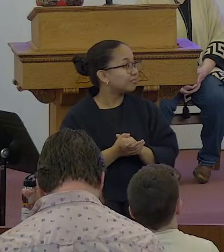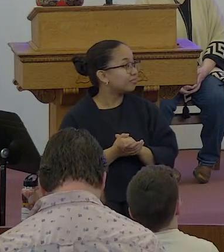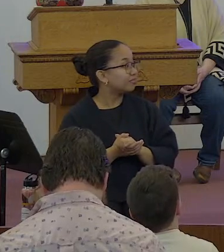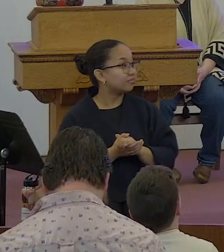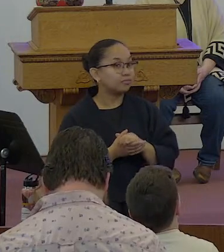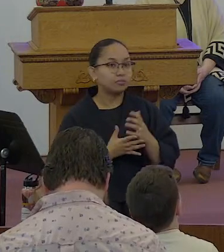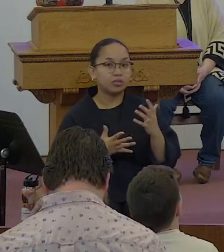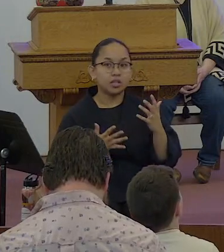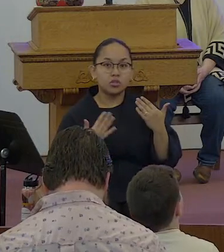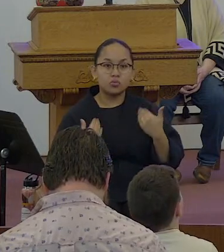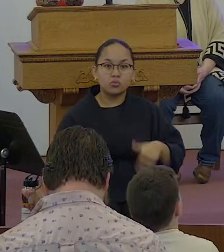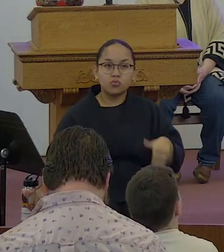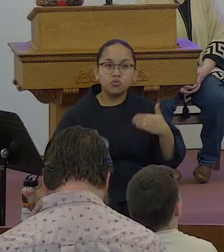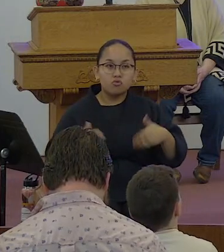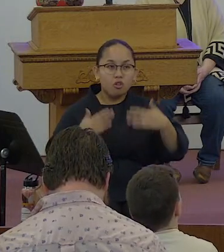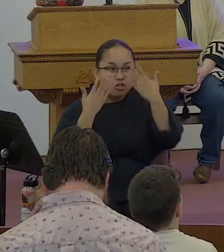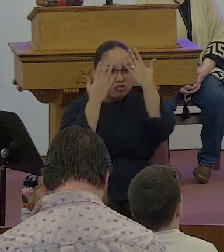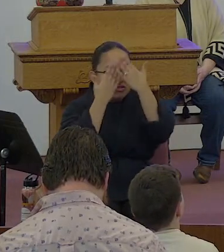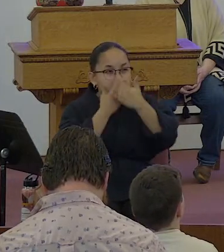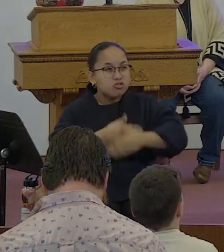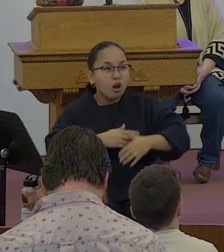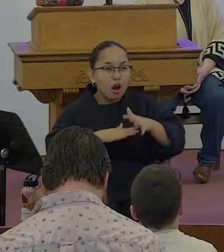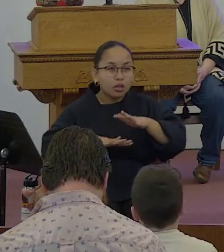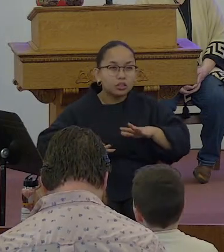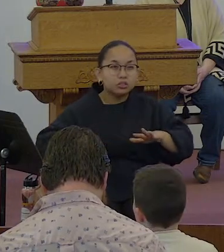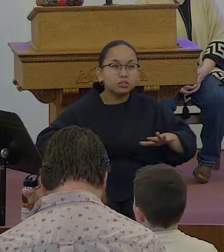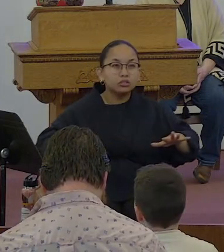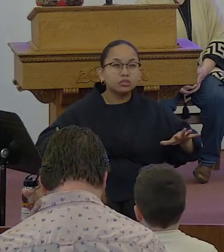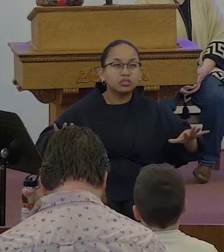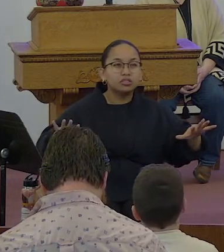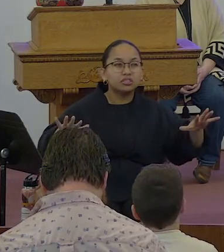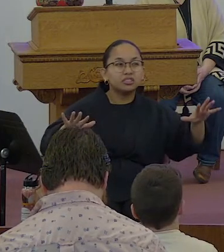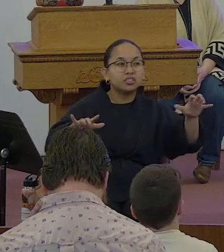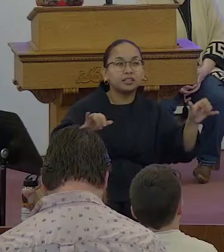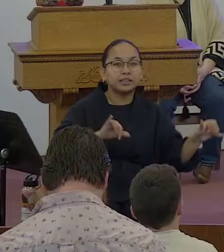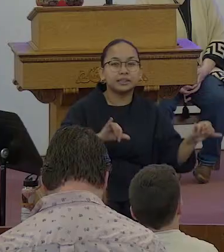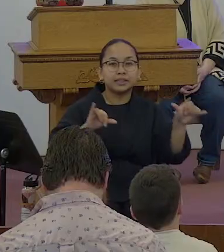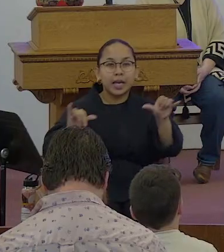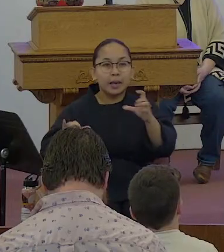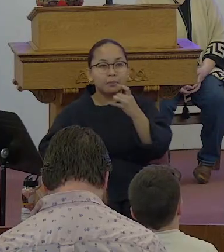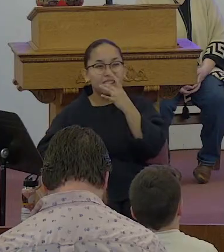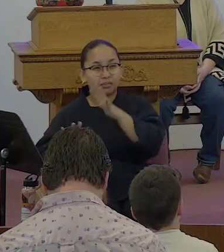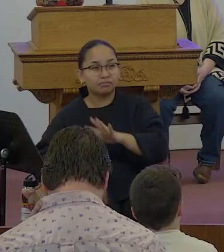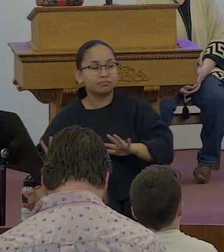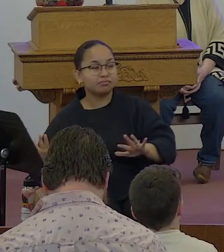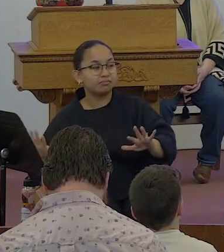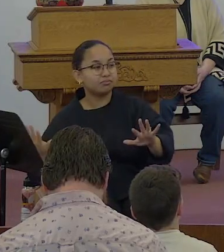And there was dark just as big as the light.